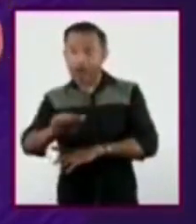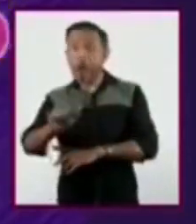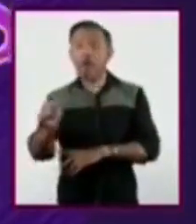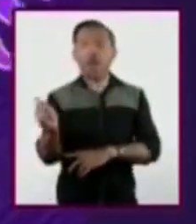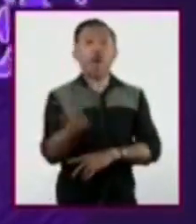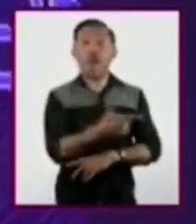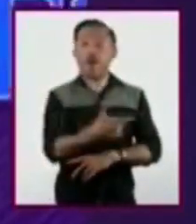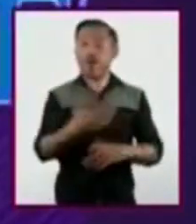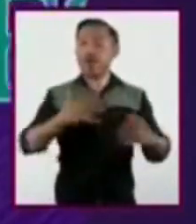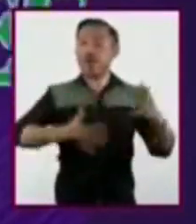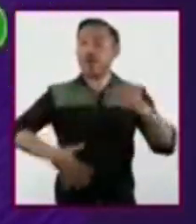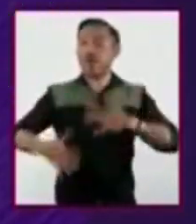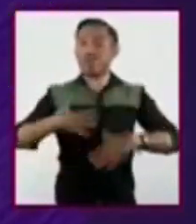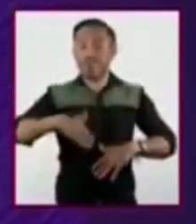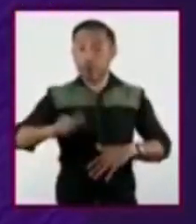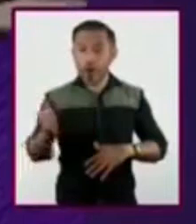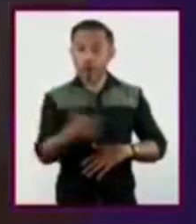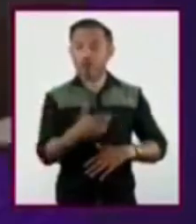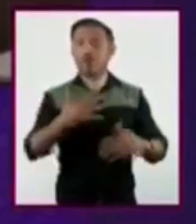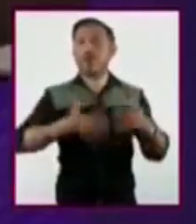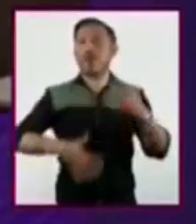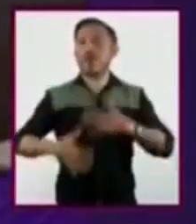clothes, they are all clothes!